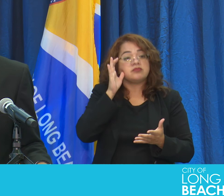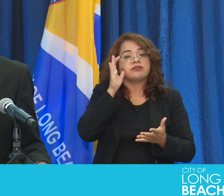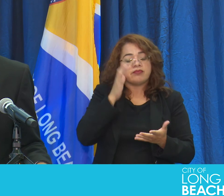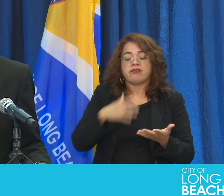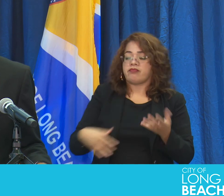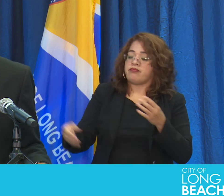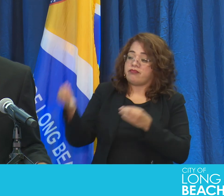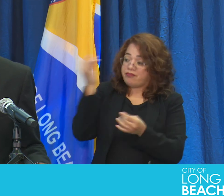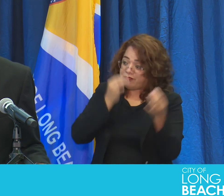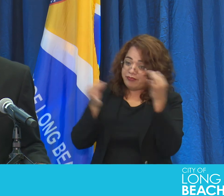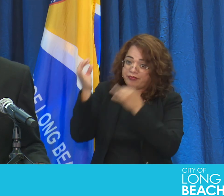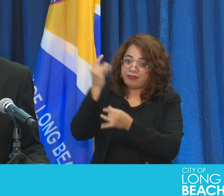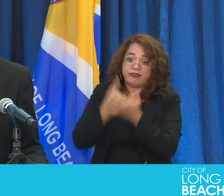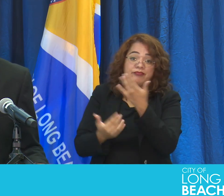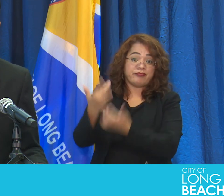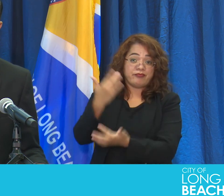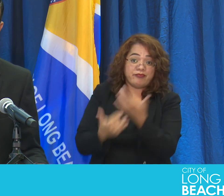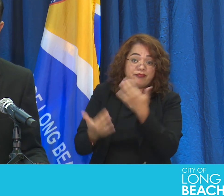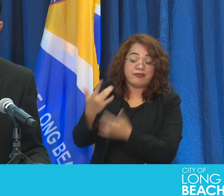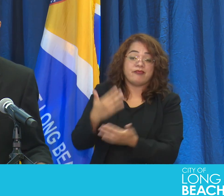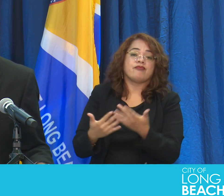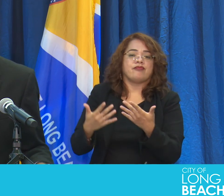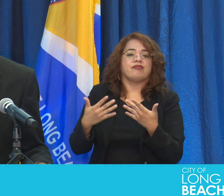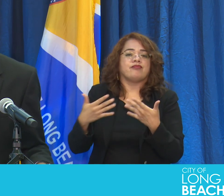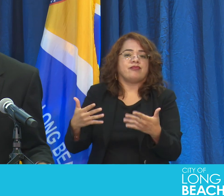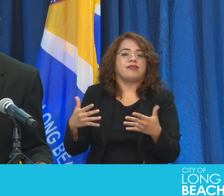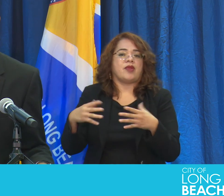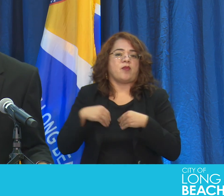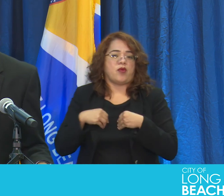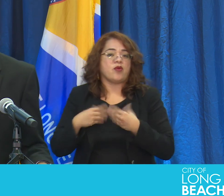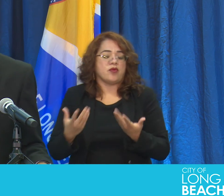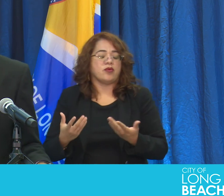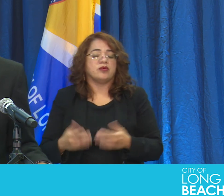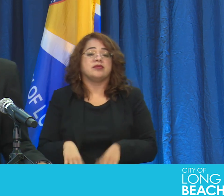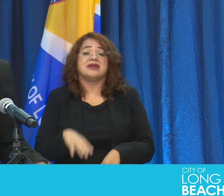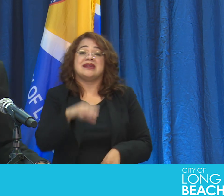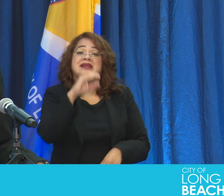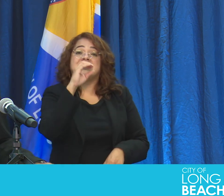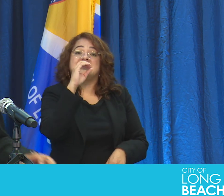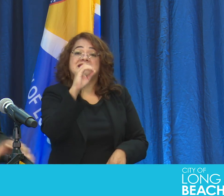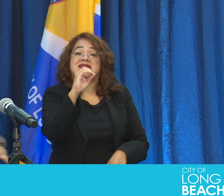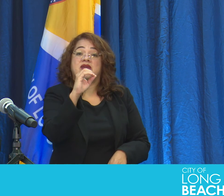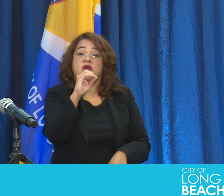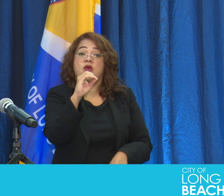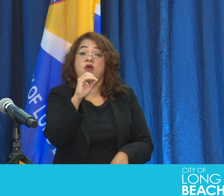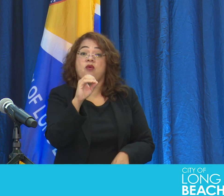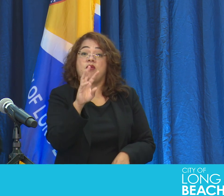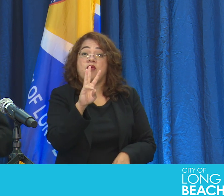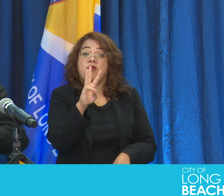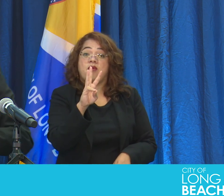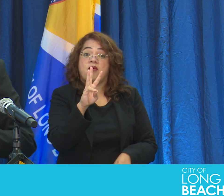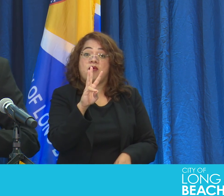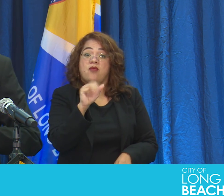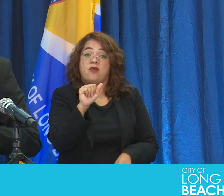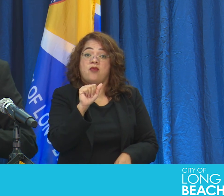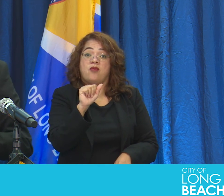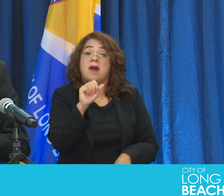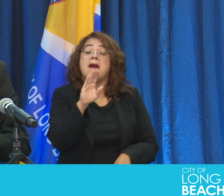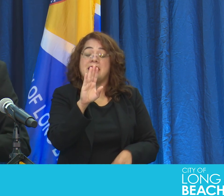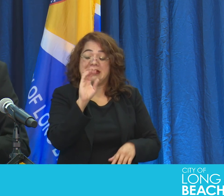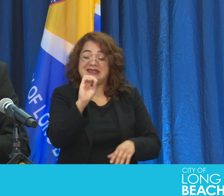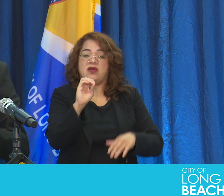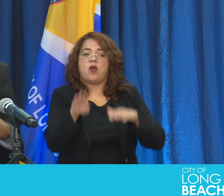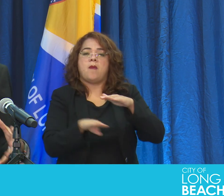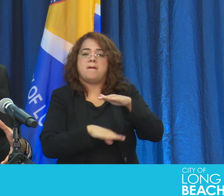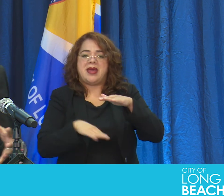And to conclude, I have to go back to this zero-based budgeting approach. It's very hard to structurally kind